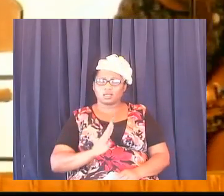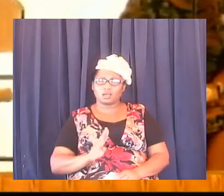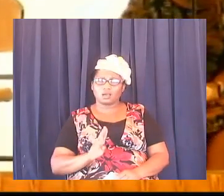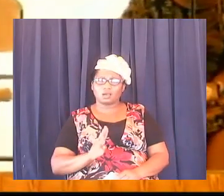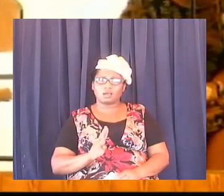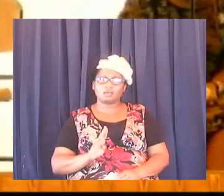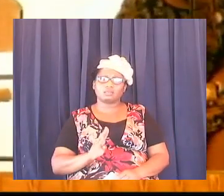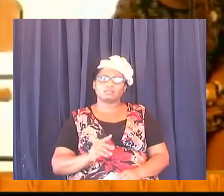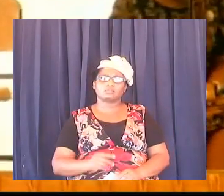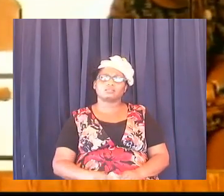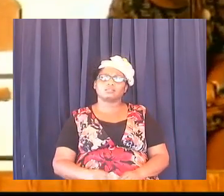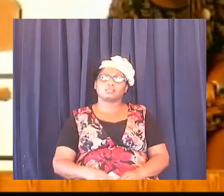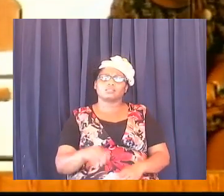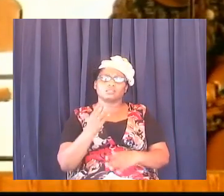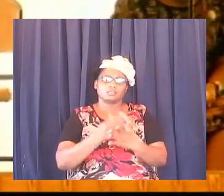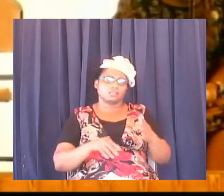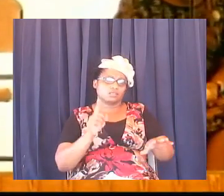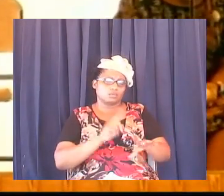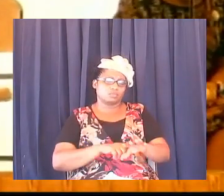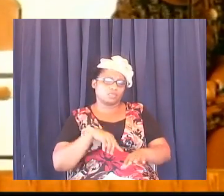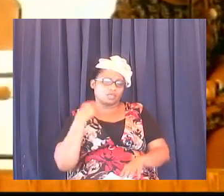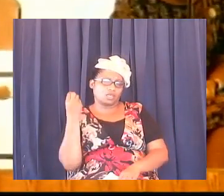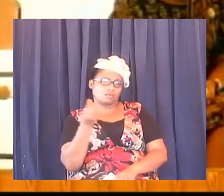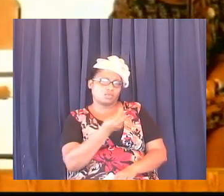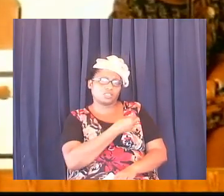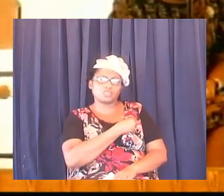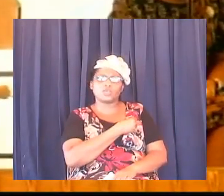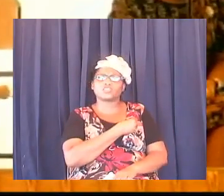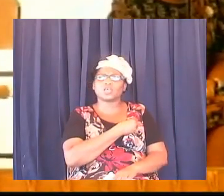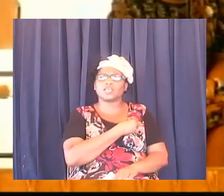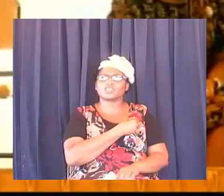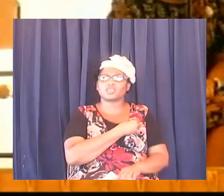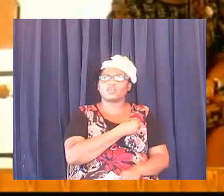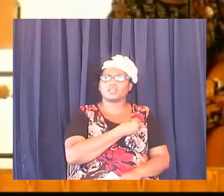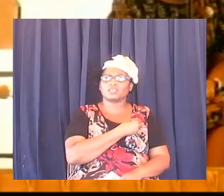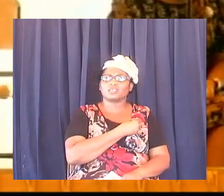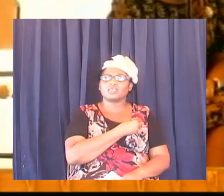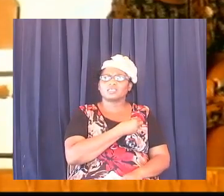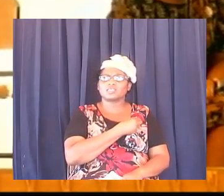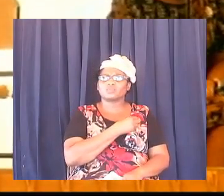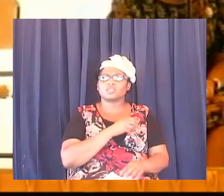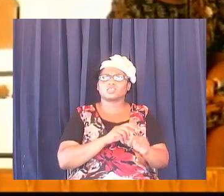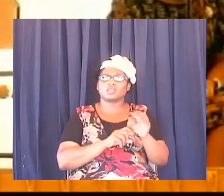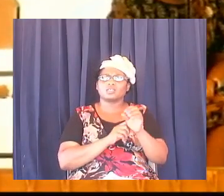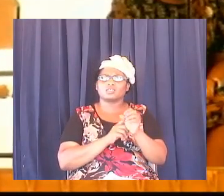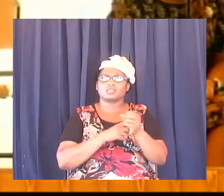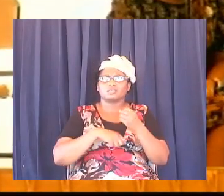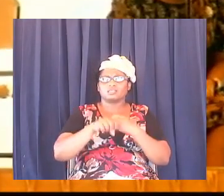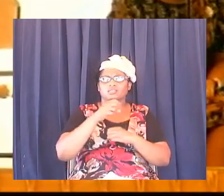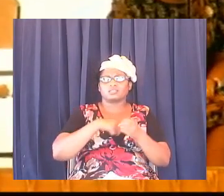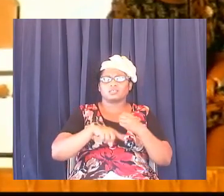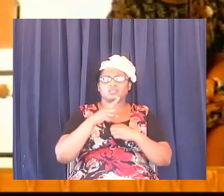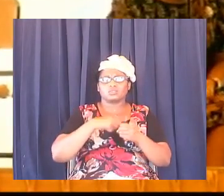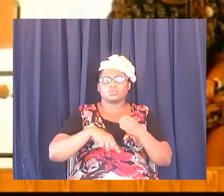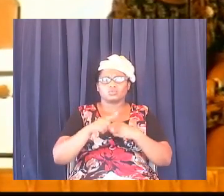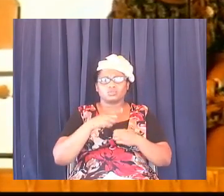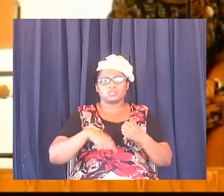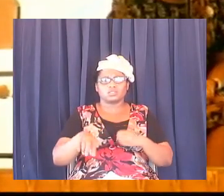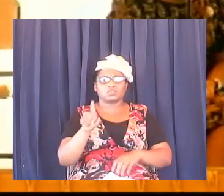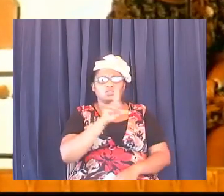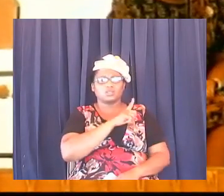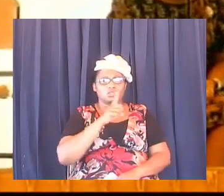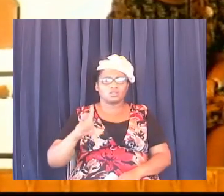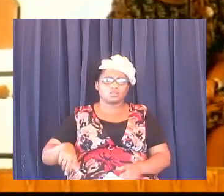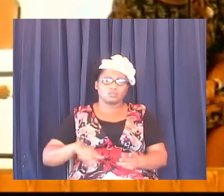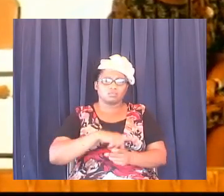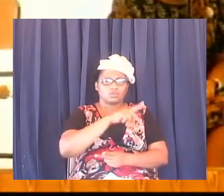are. Sometimes our situation, we may believe that it's the devil, but the Lord is perfecting